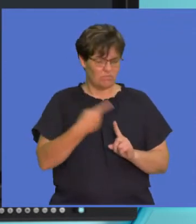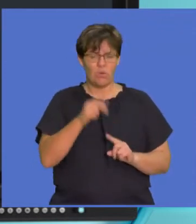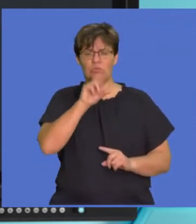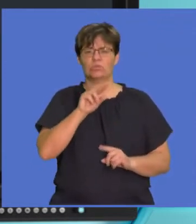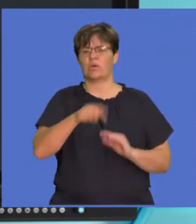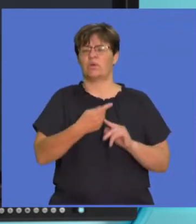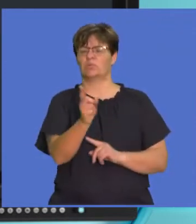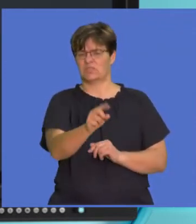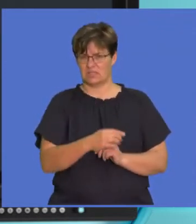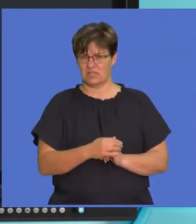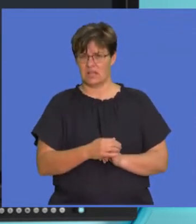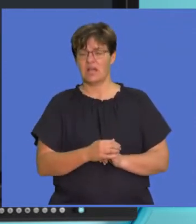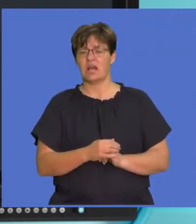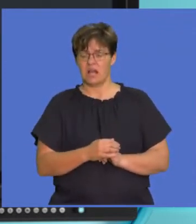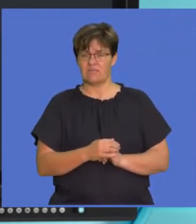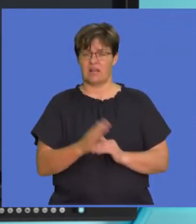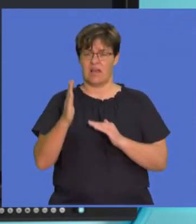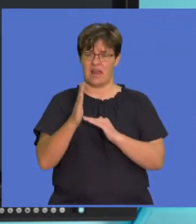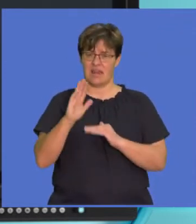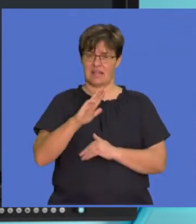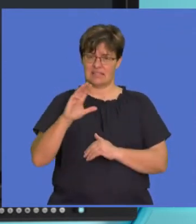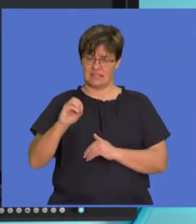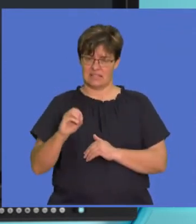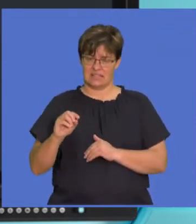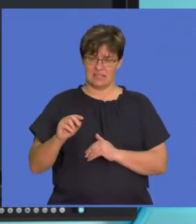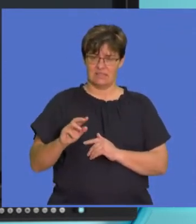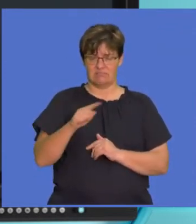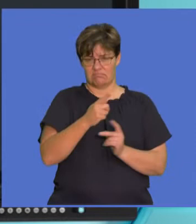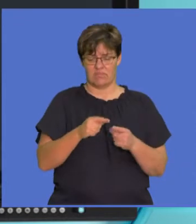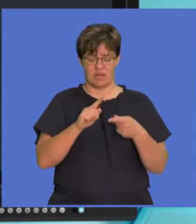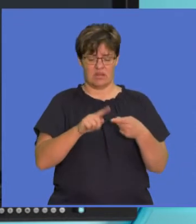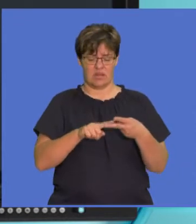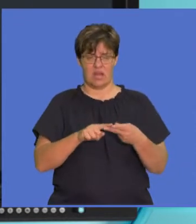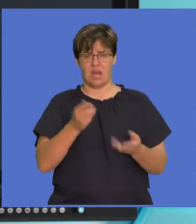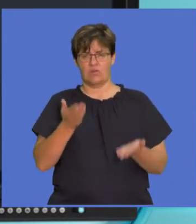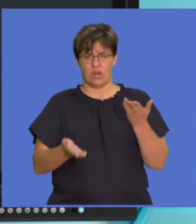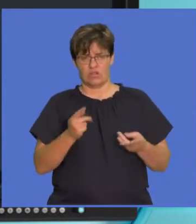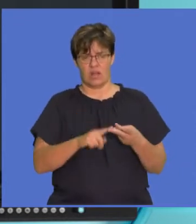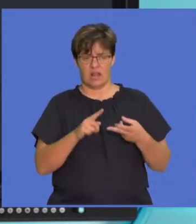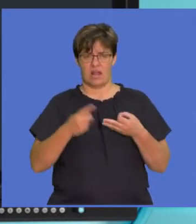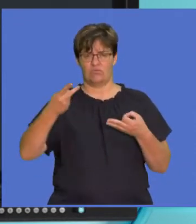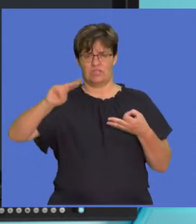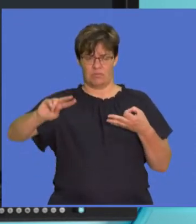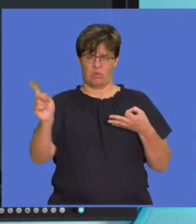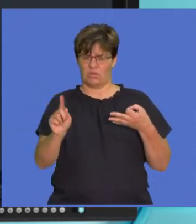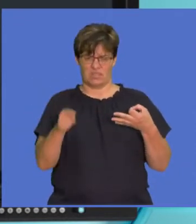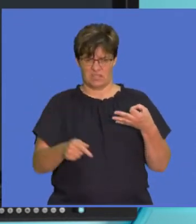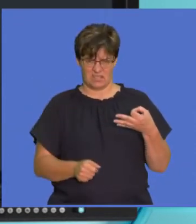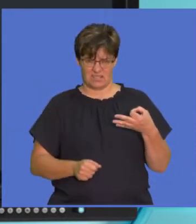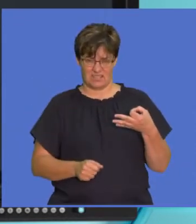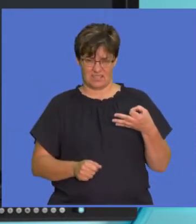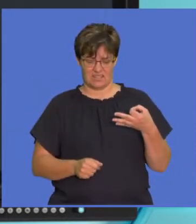it that we are talking about when we're talking about a right-angled triangle, a ratio, and a